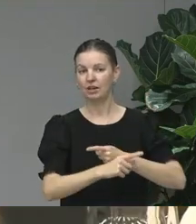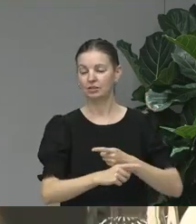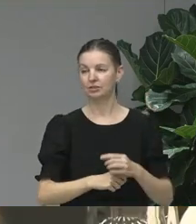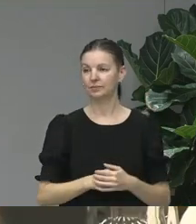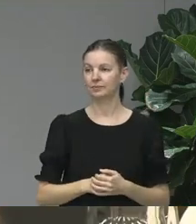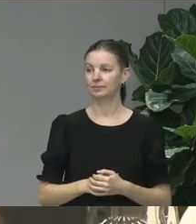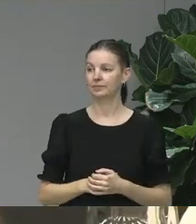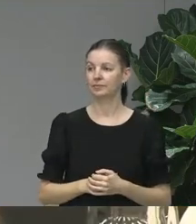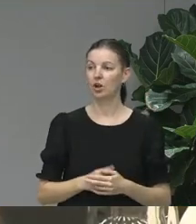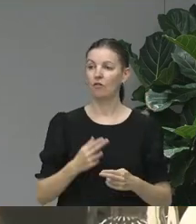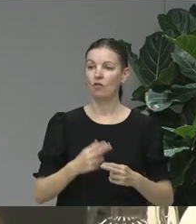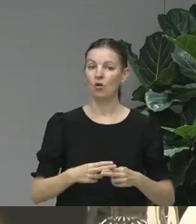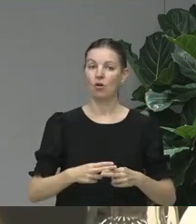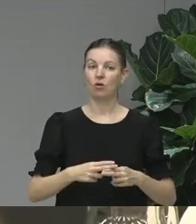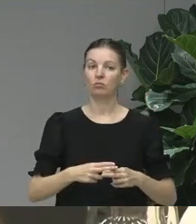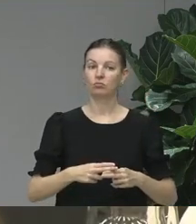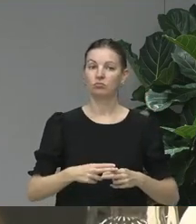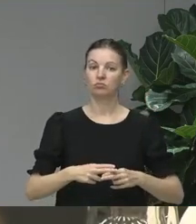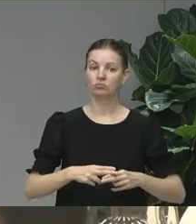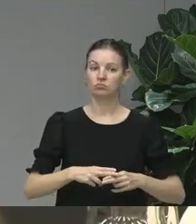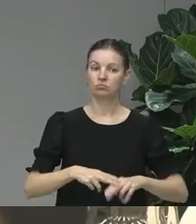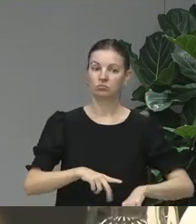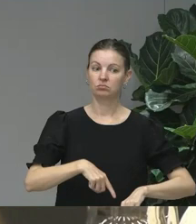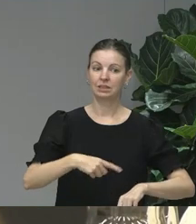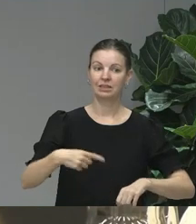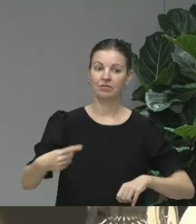around indefinite detention, what do you think?